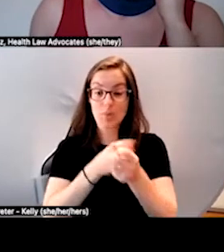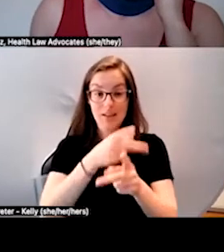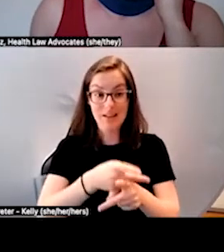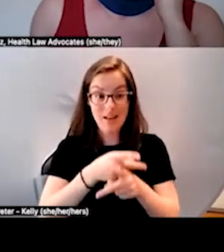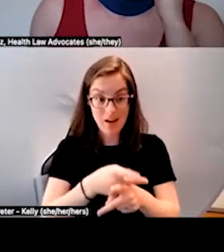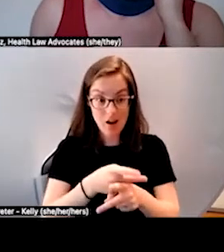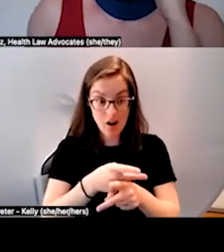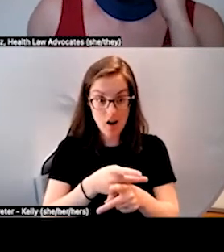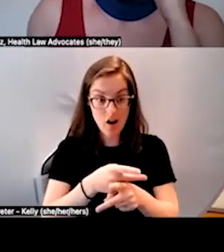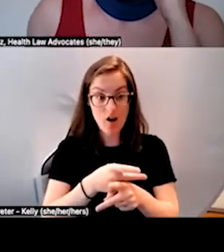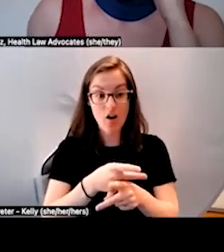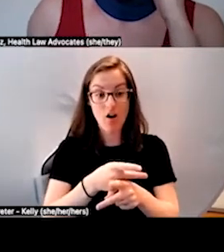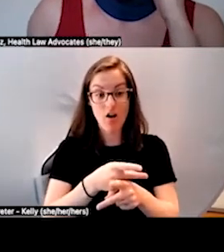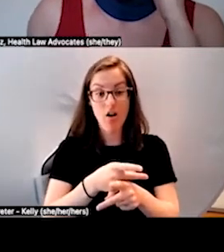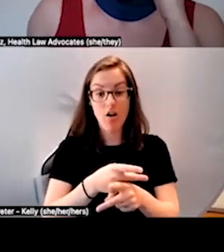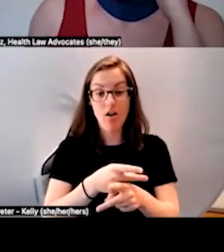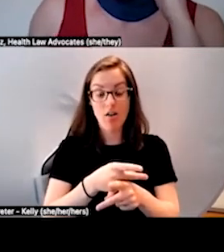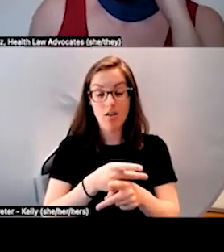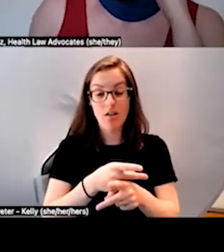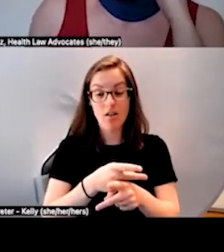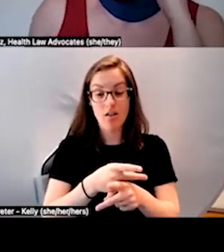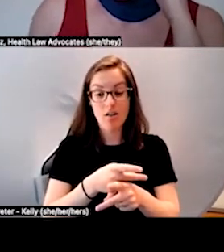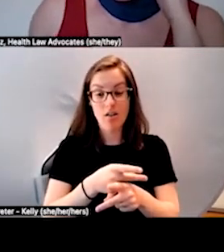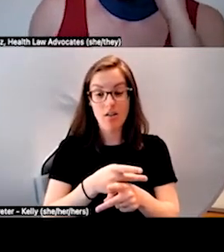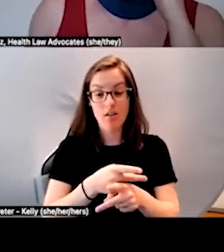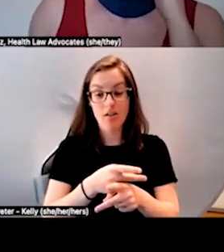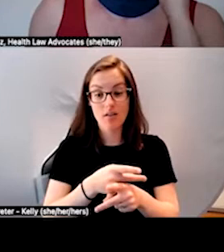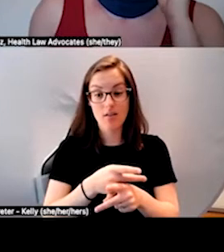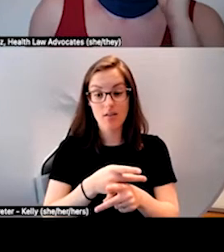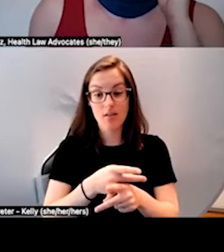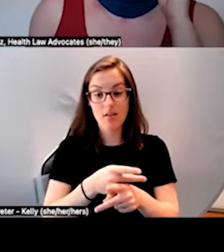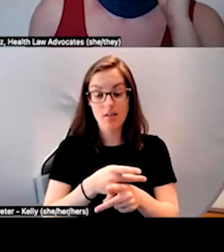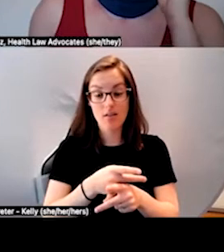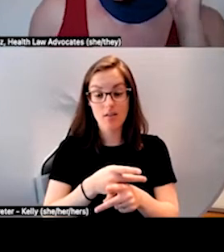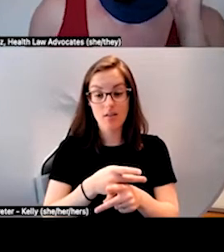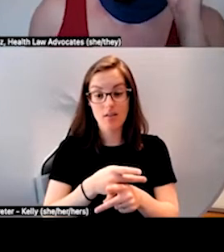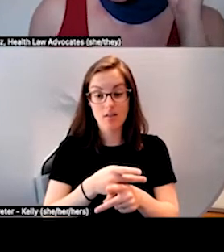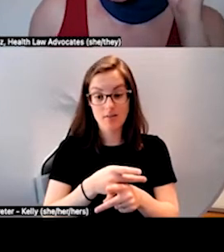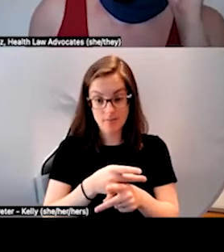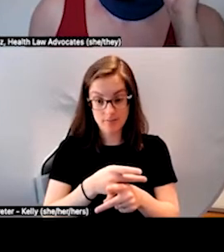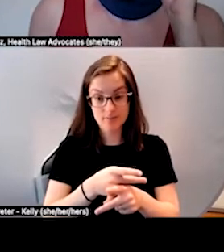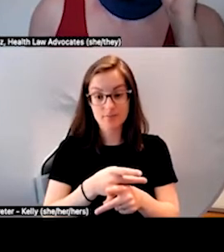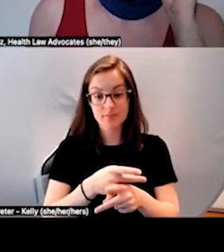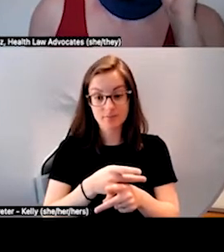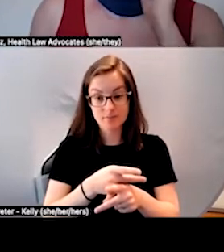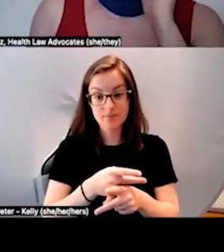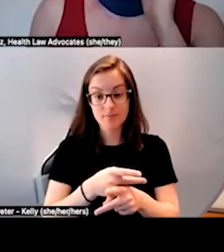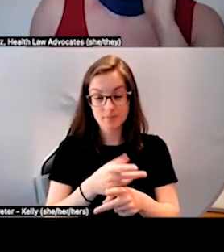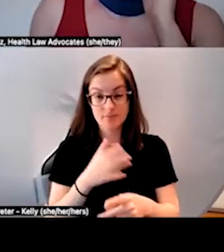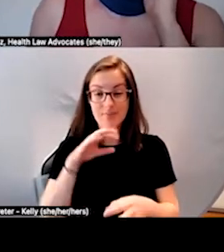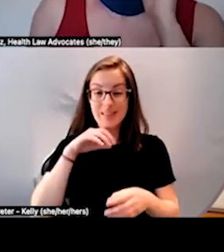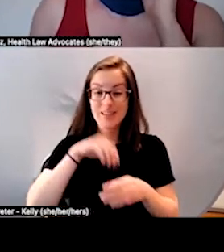therapy, so the act of trying to make someone's internal experience match their external markers of